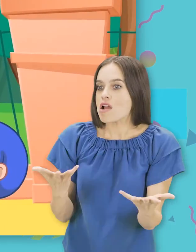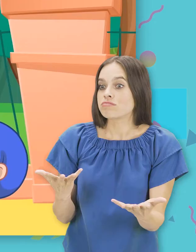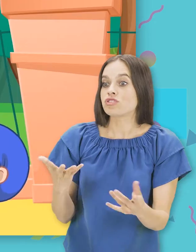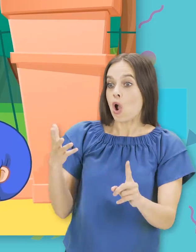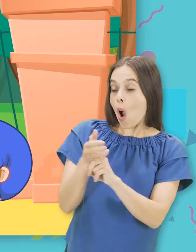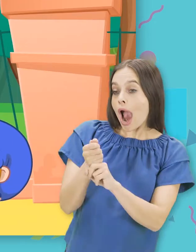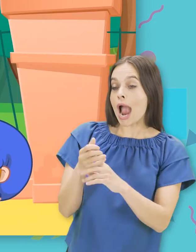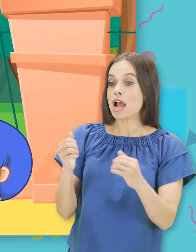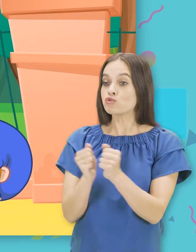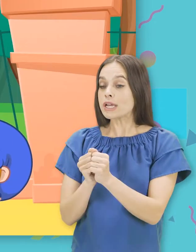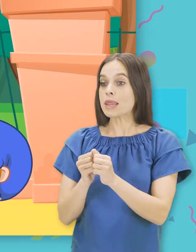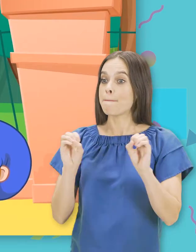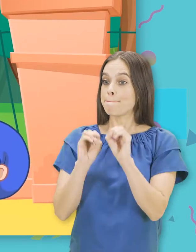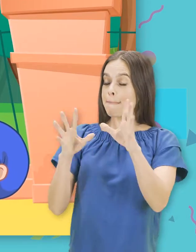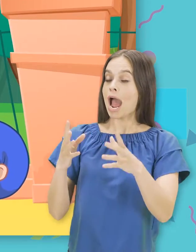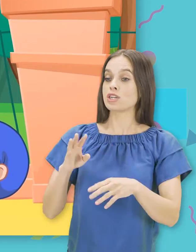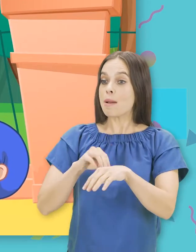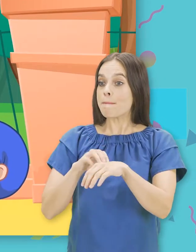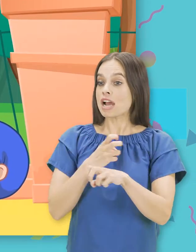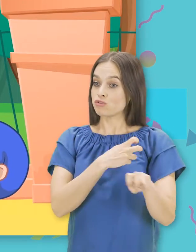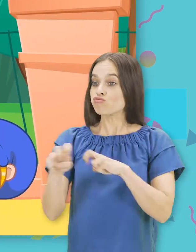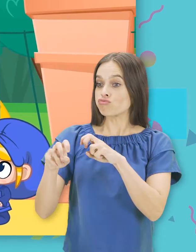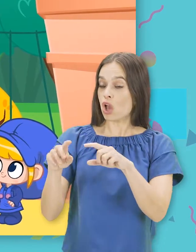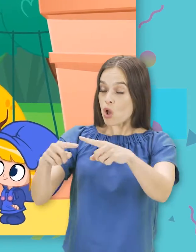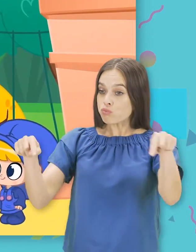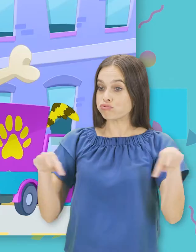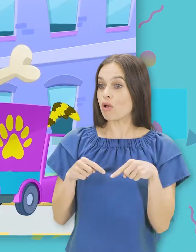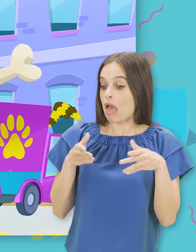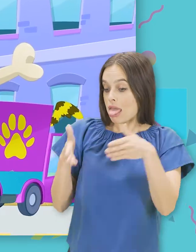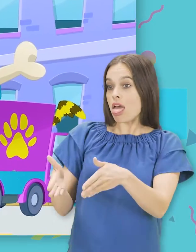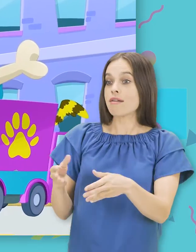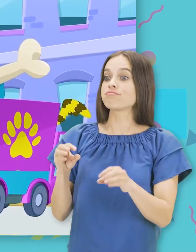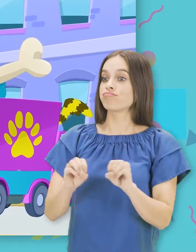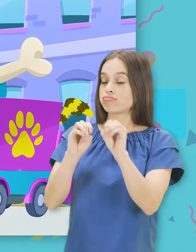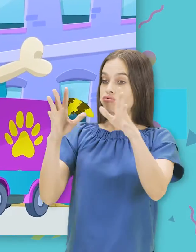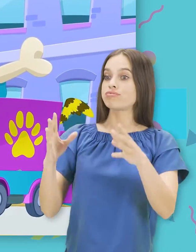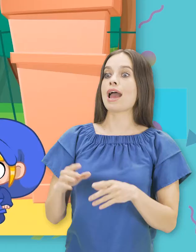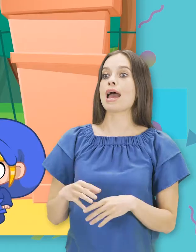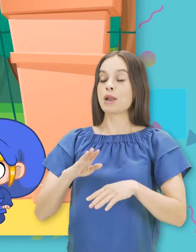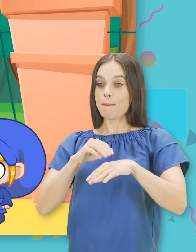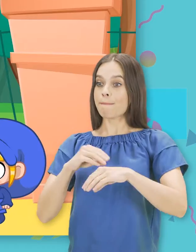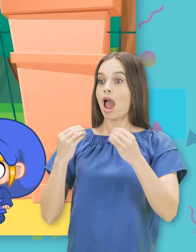Here, everything you catch with this magic pet transporter hoop will end up in the magic pet